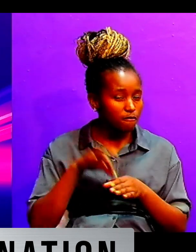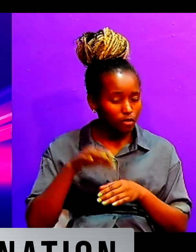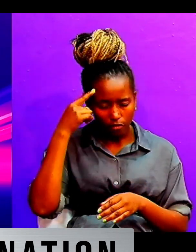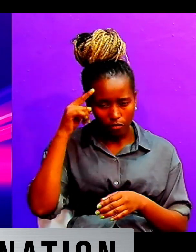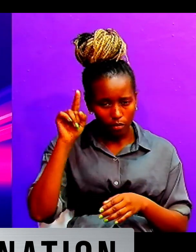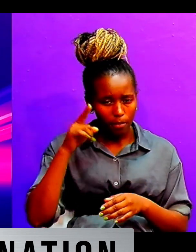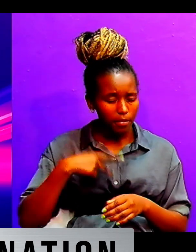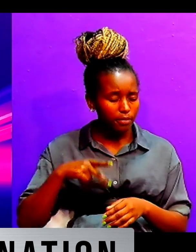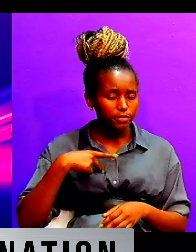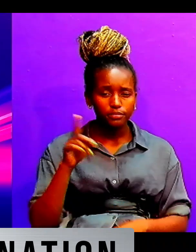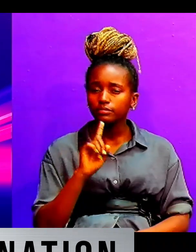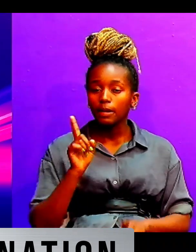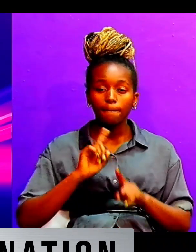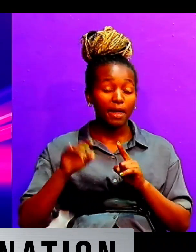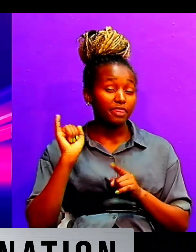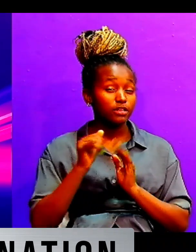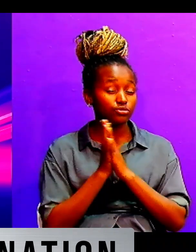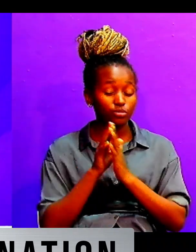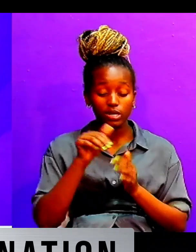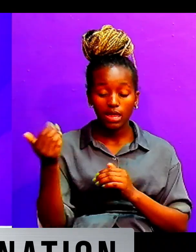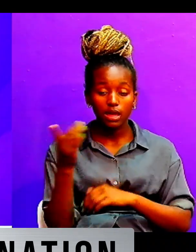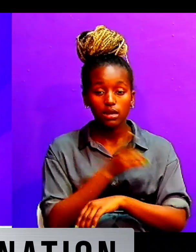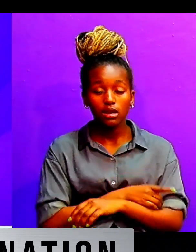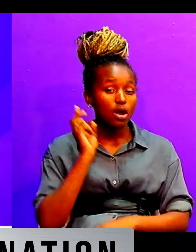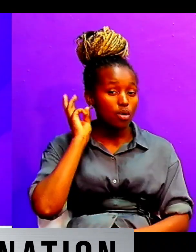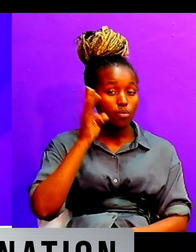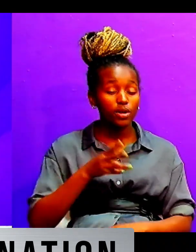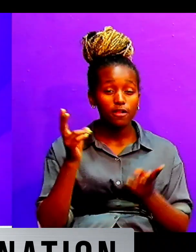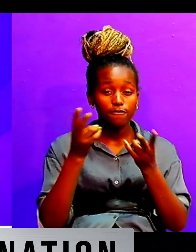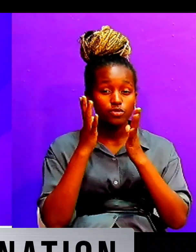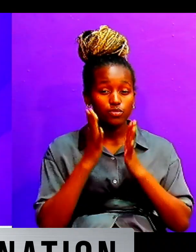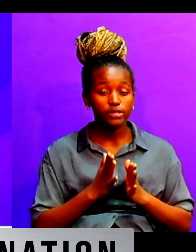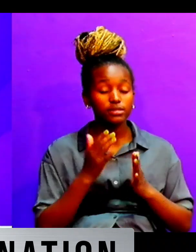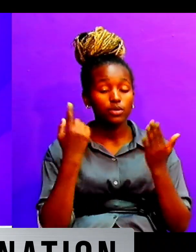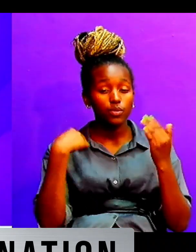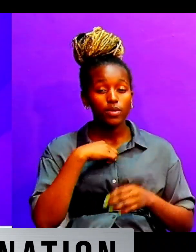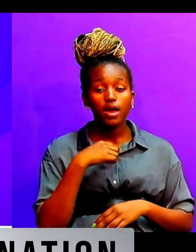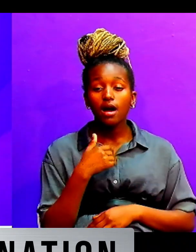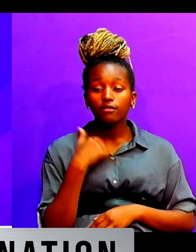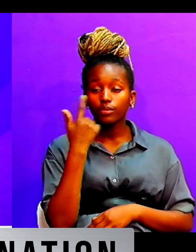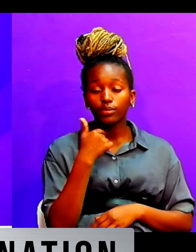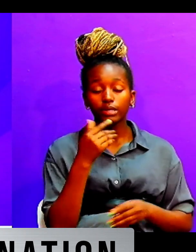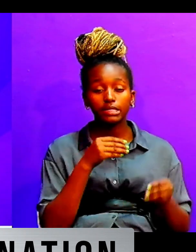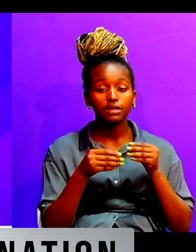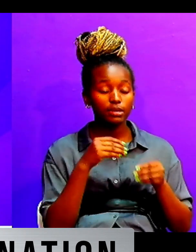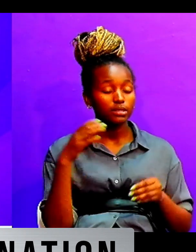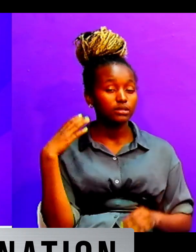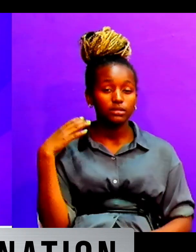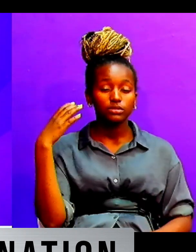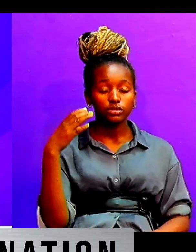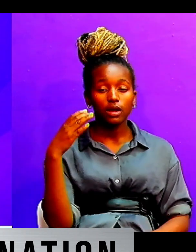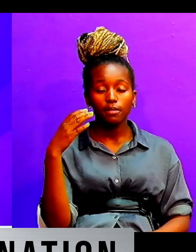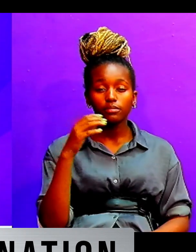Uh-huh. Story for another day. Viewers, we are with Disabilities Chair